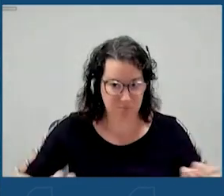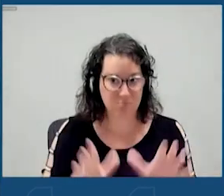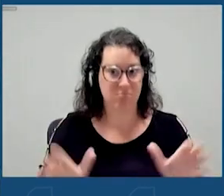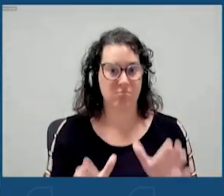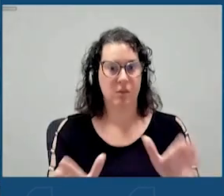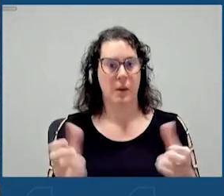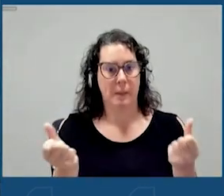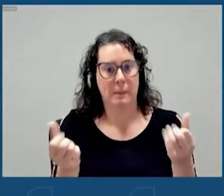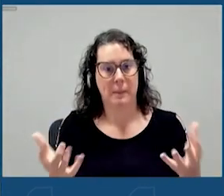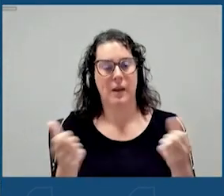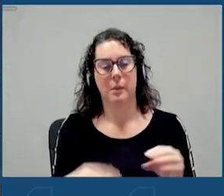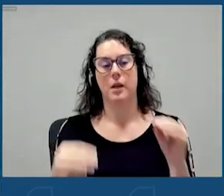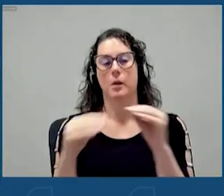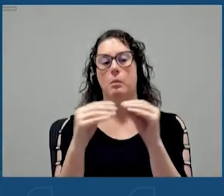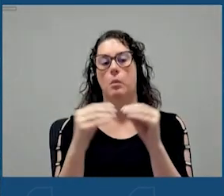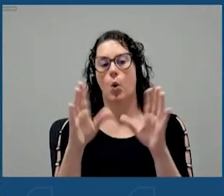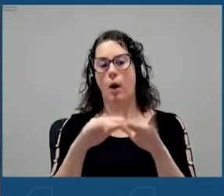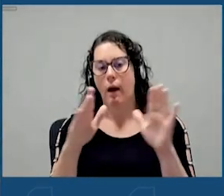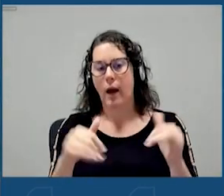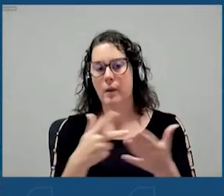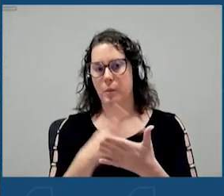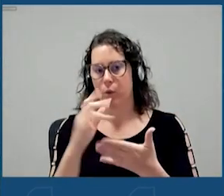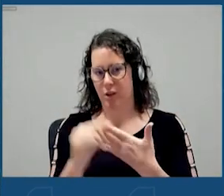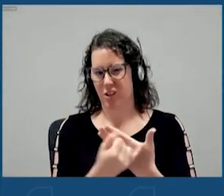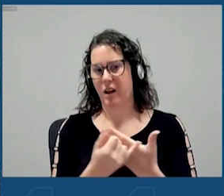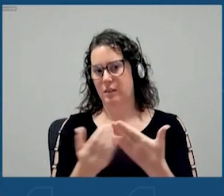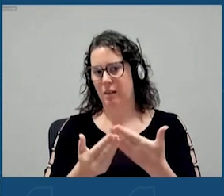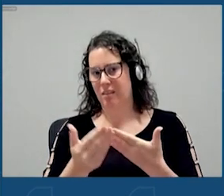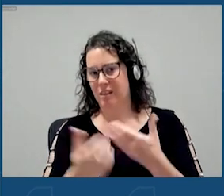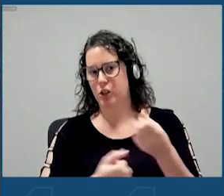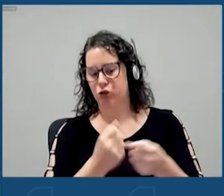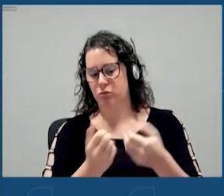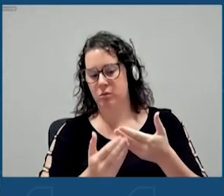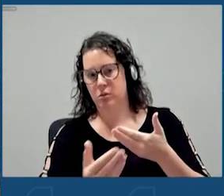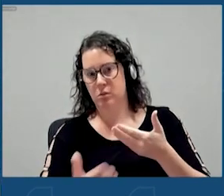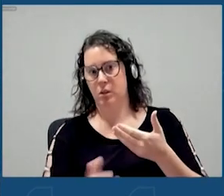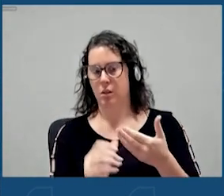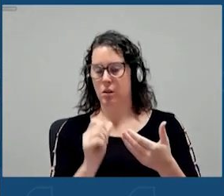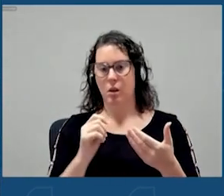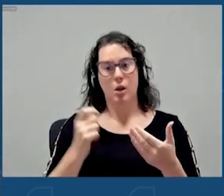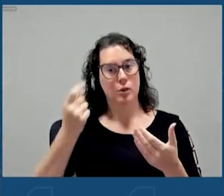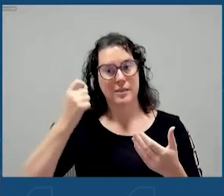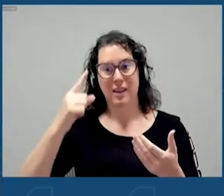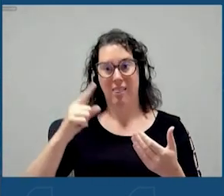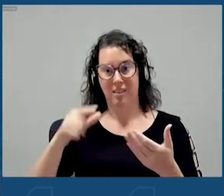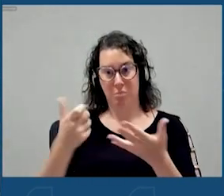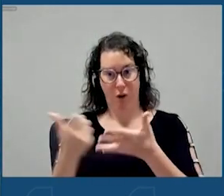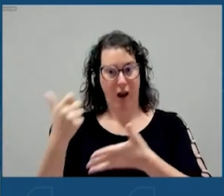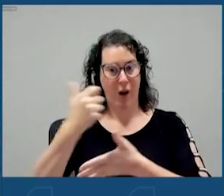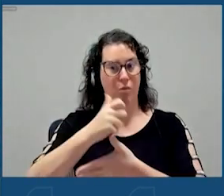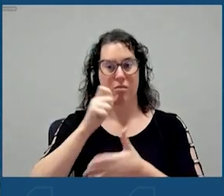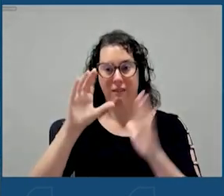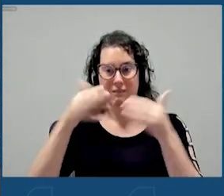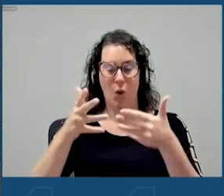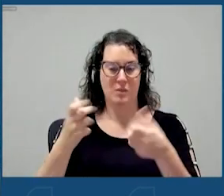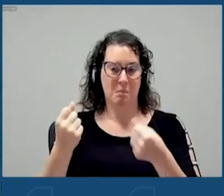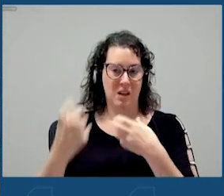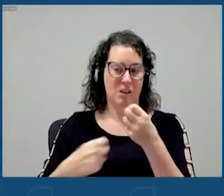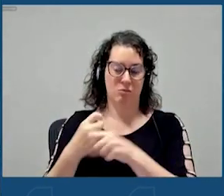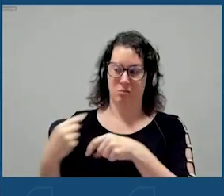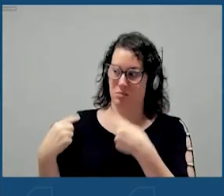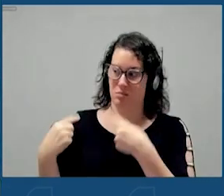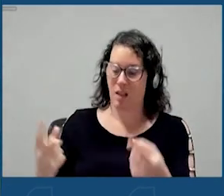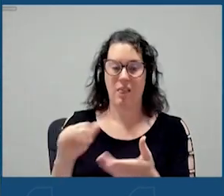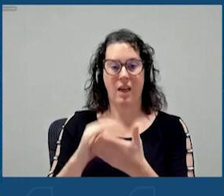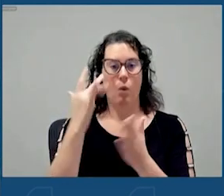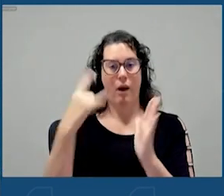more housing projects over the next many years because we have not focused on this as a priority, and that's one of the reasons we have an affordability crisis.